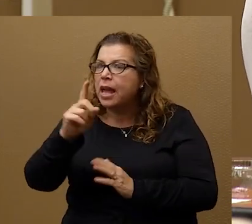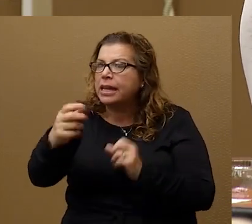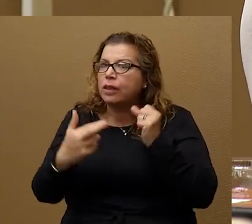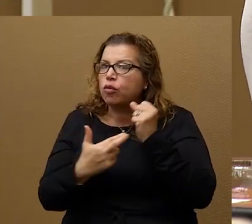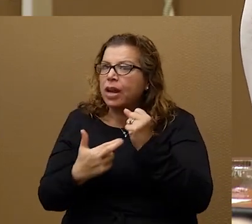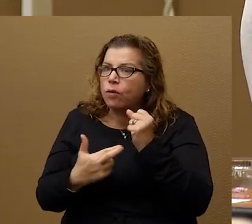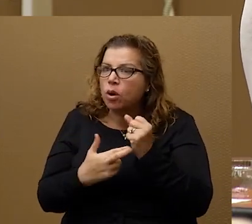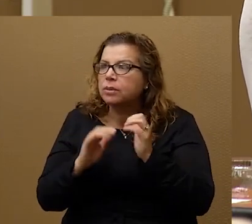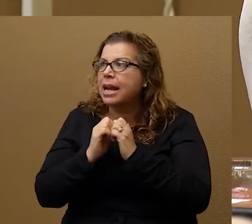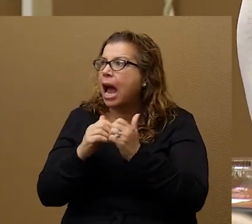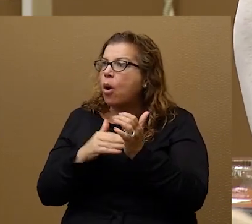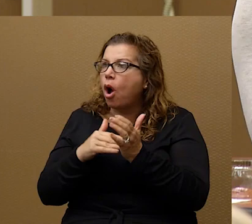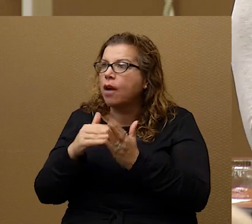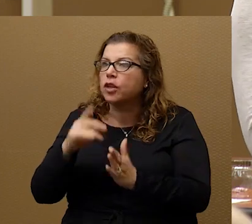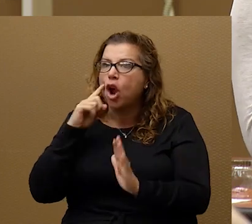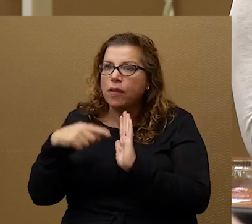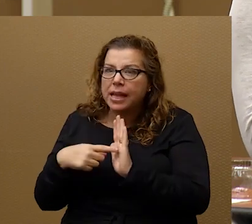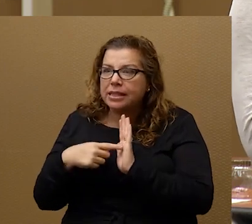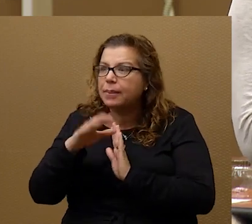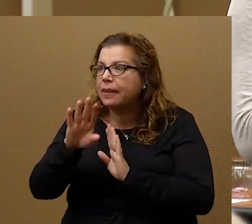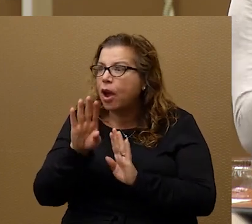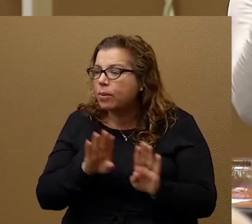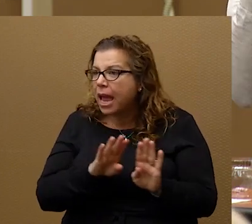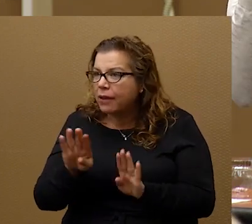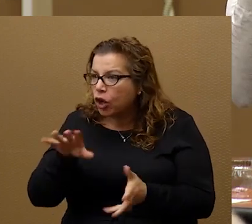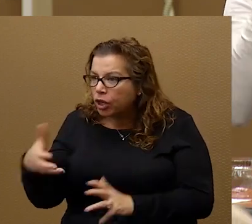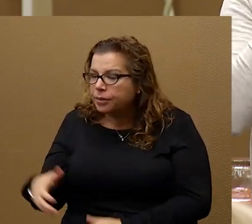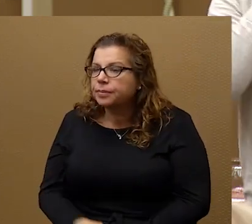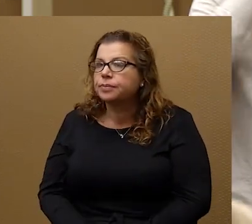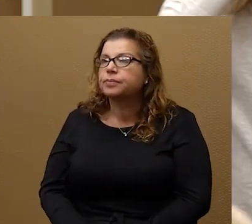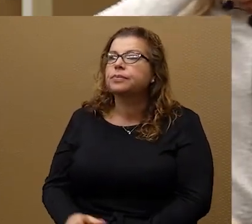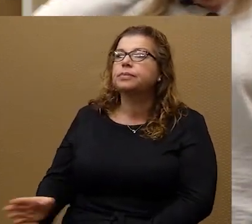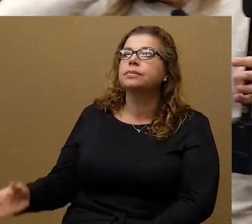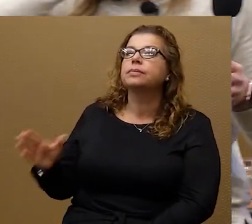how often are they exhibiting the behavior. Yes,